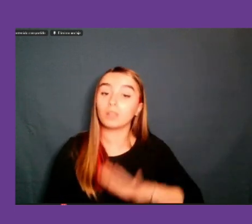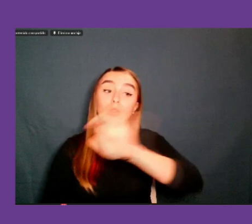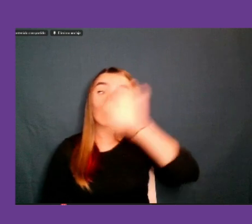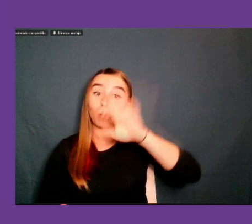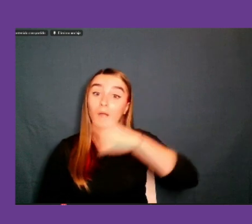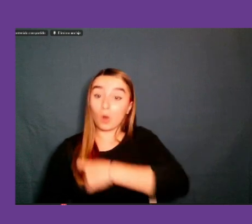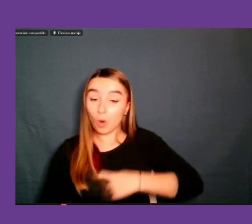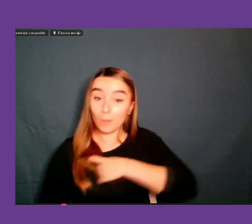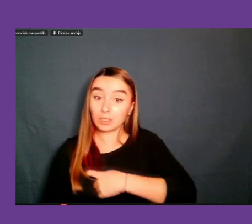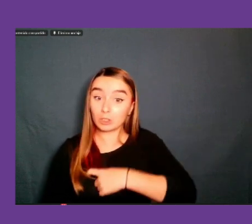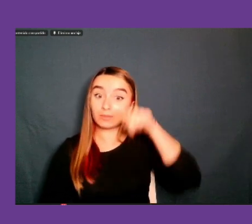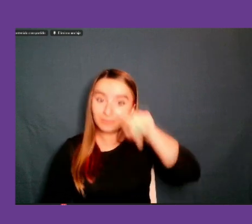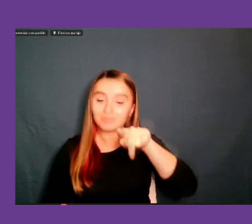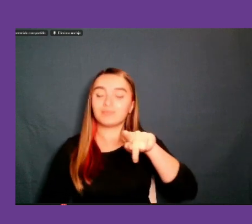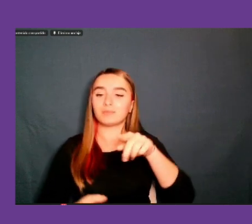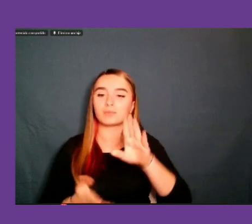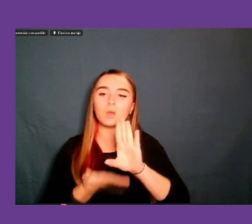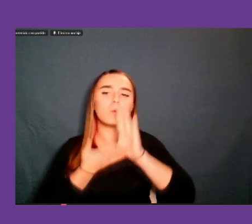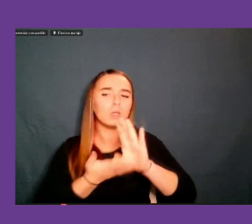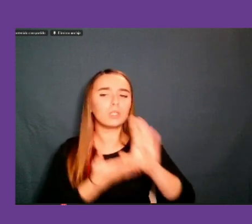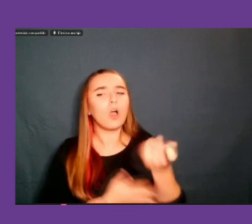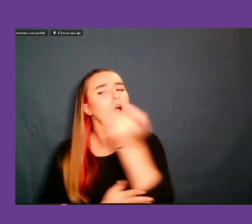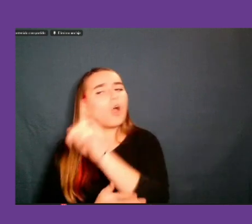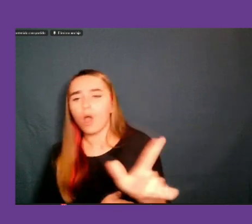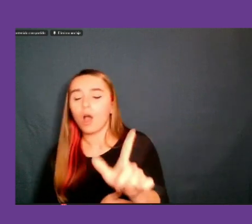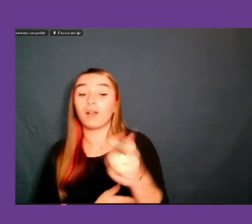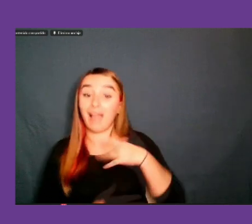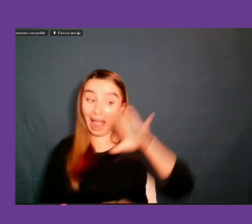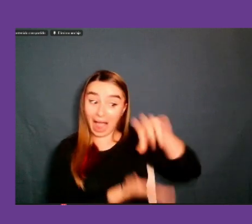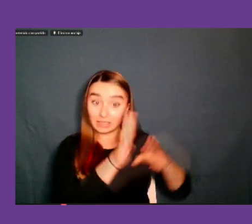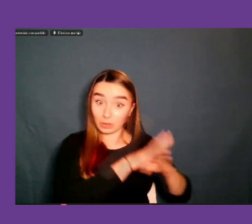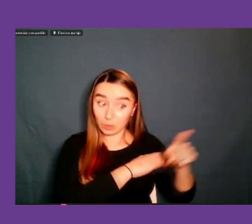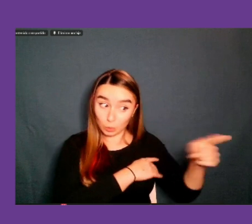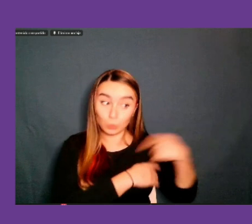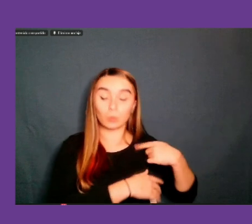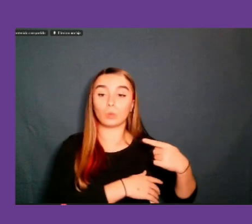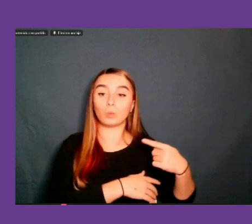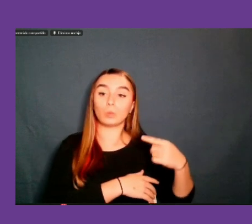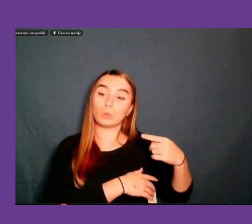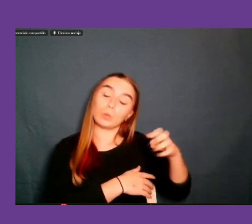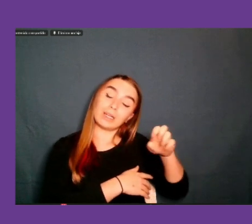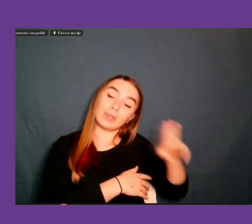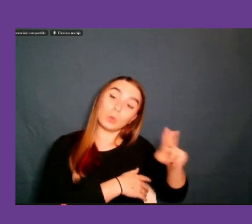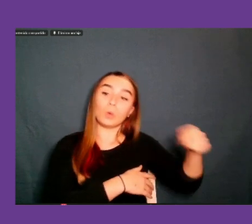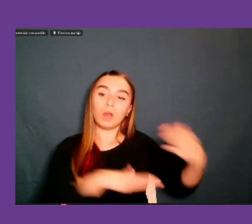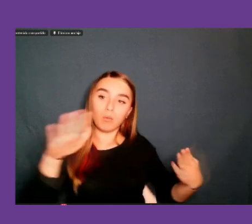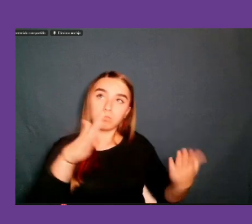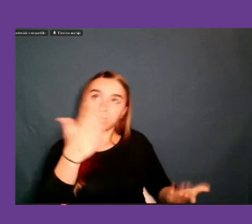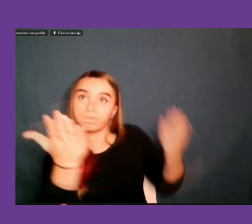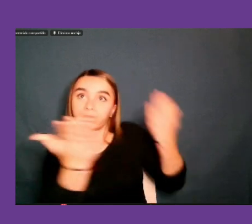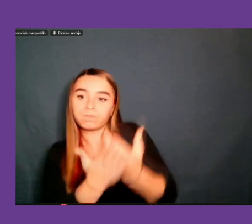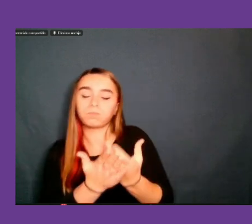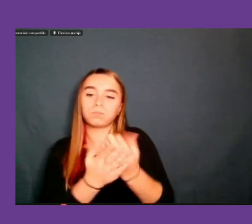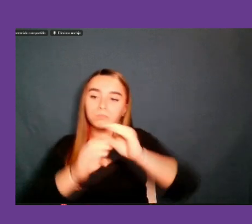on the successes and all the resources that AccessibleEU is bringing to the table, is creating this community of practice,